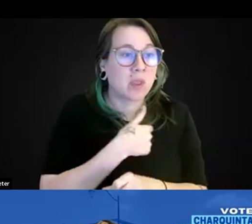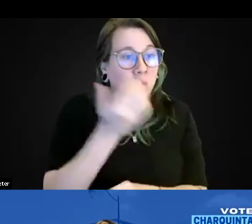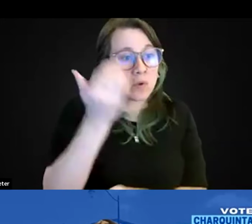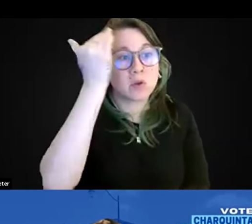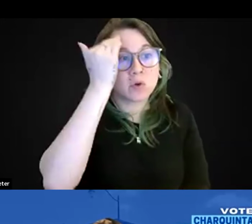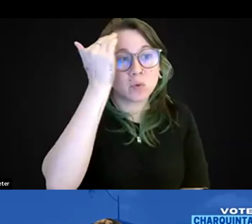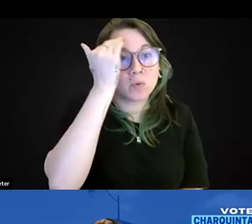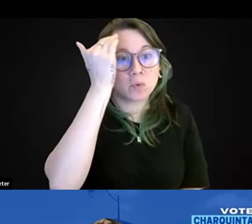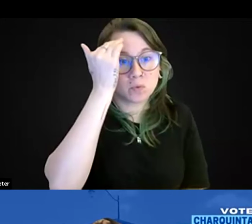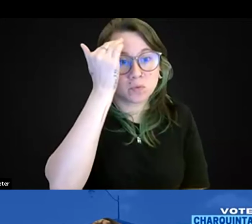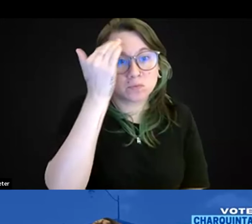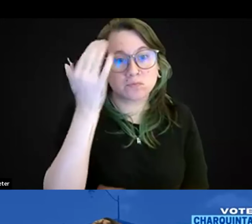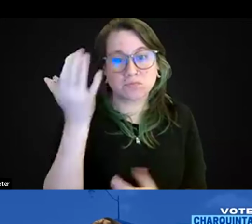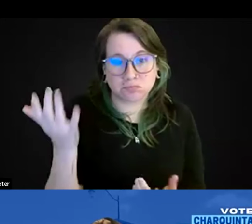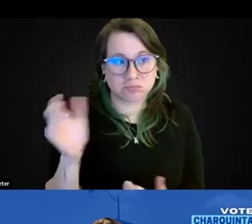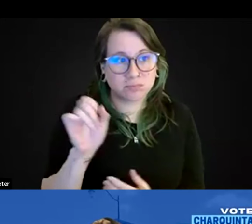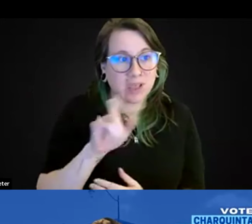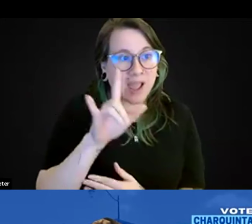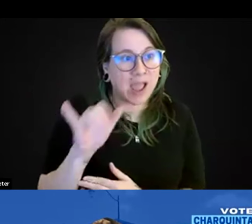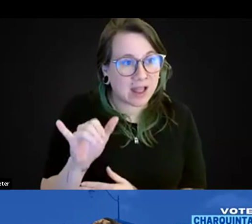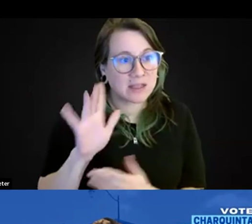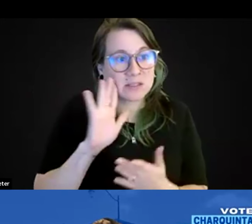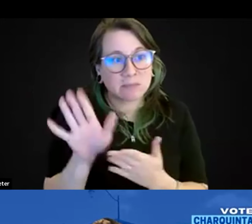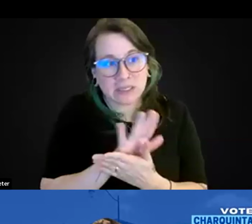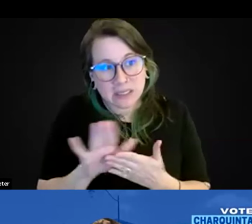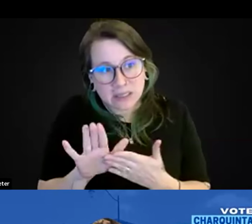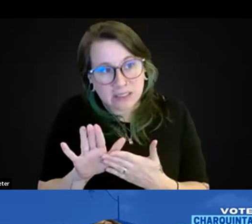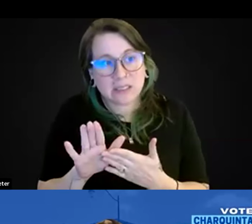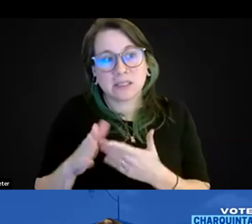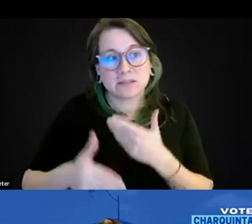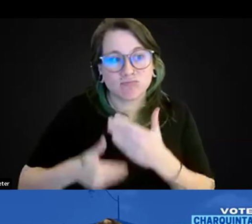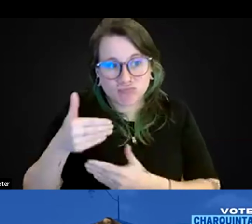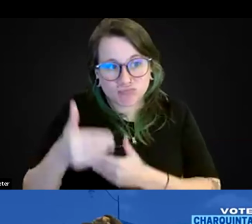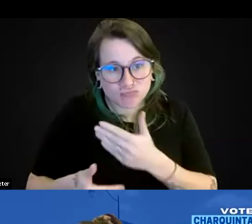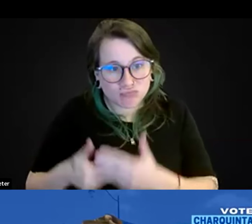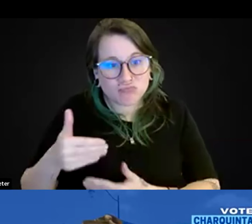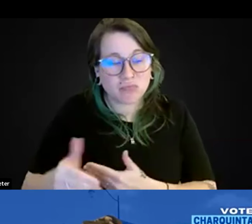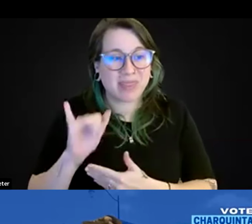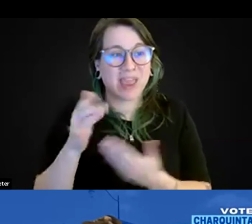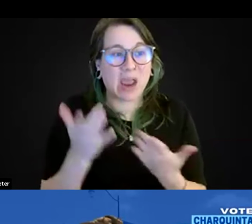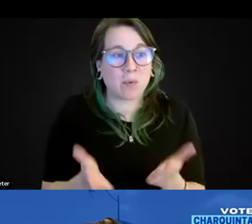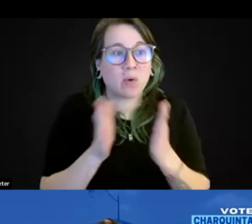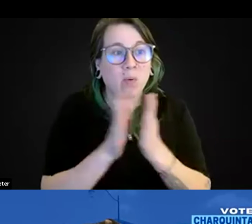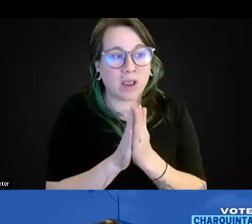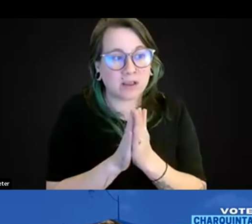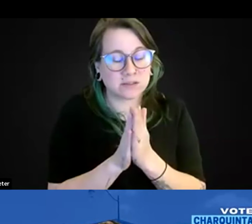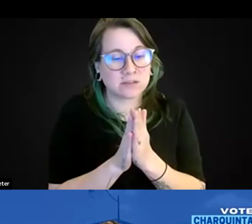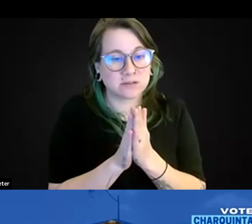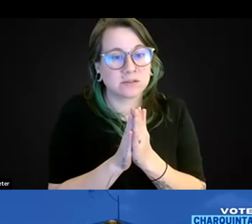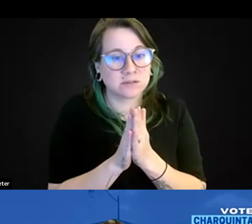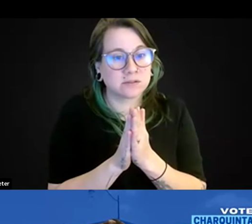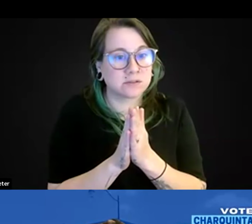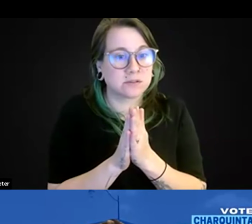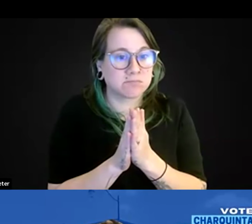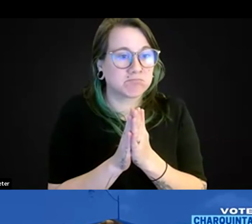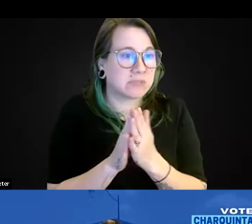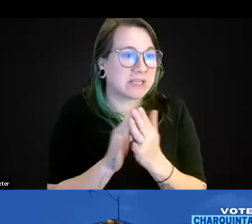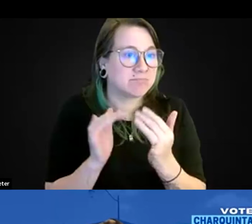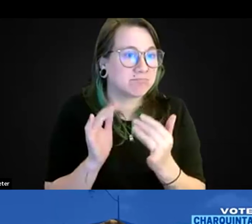that the alley is being cleaned and that request is being